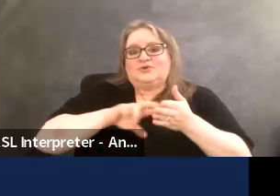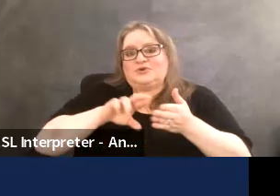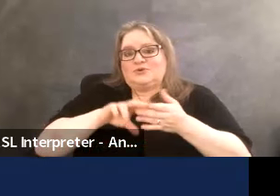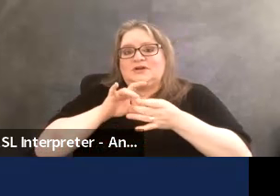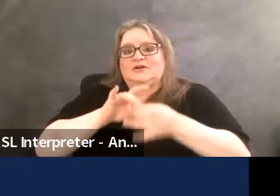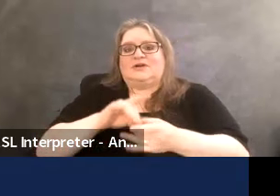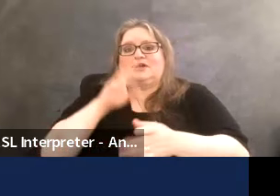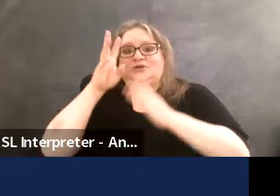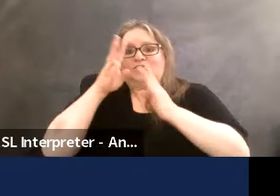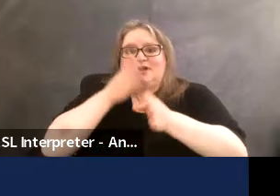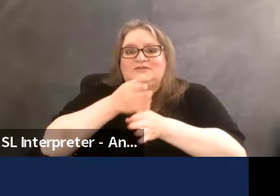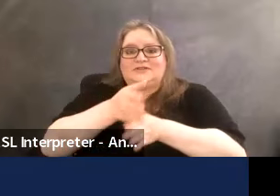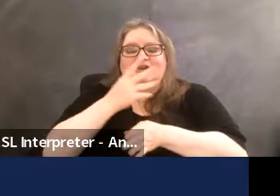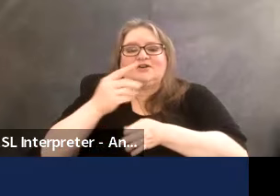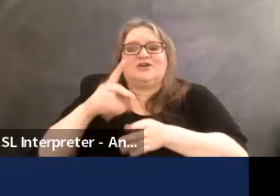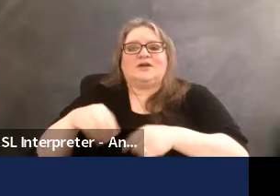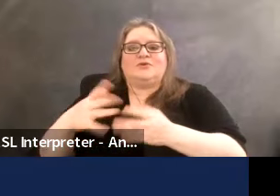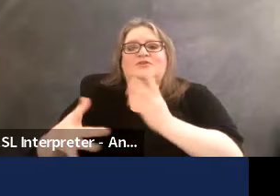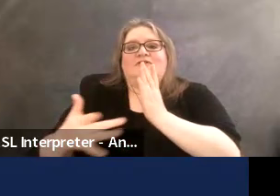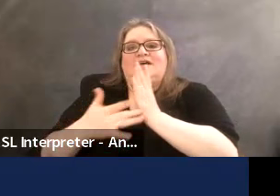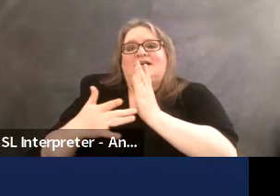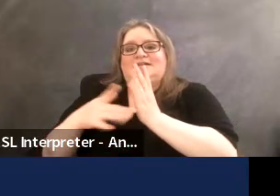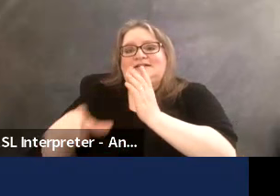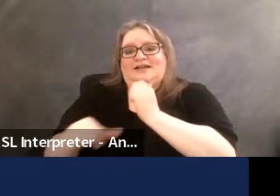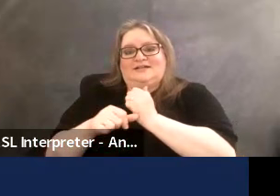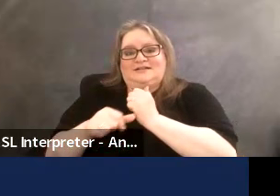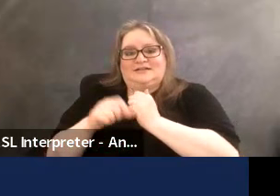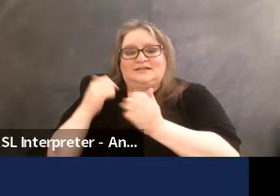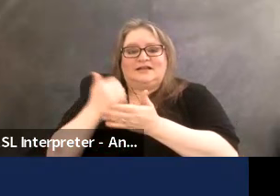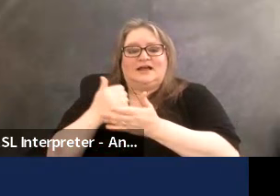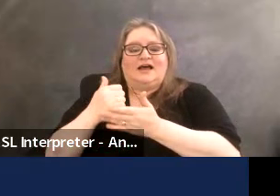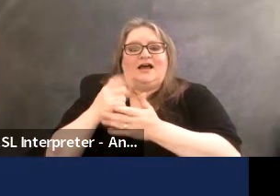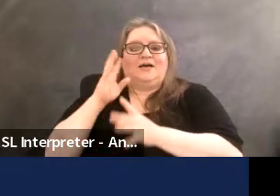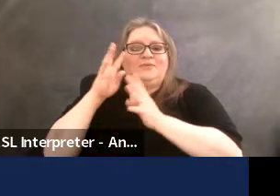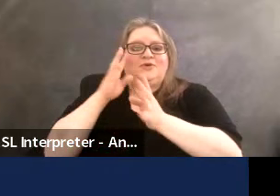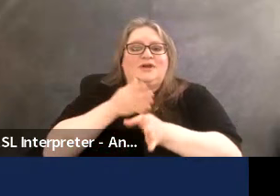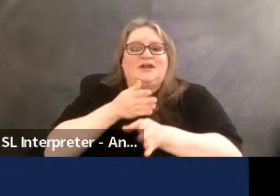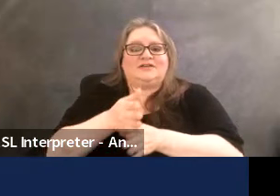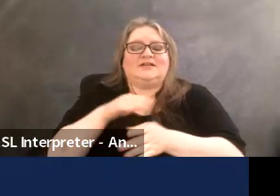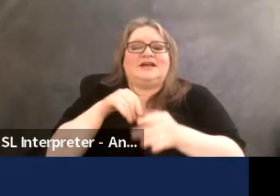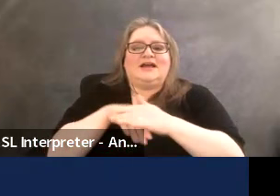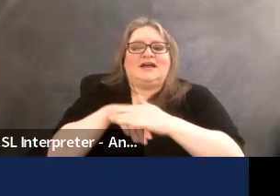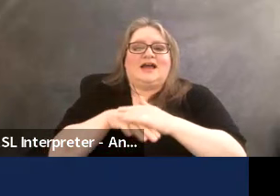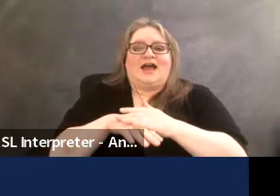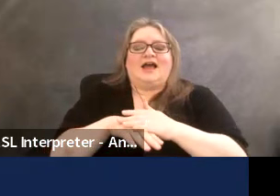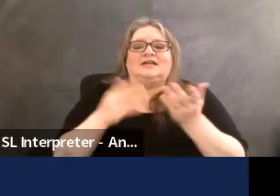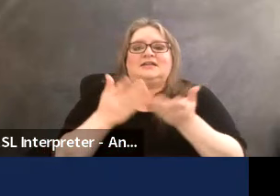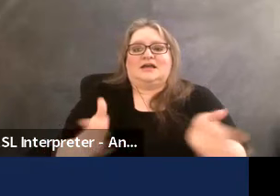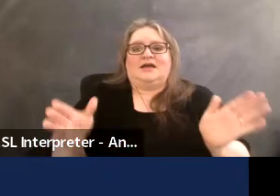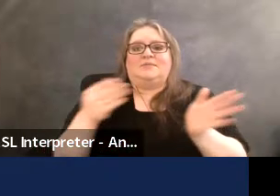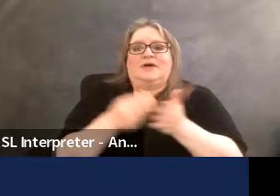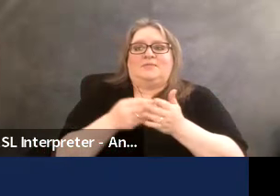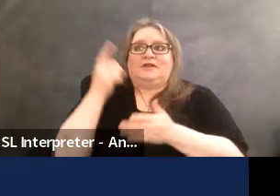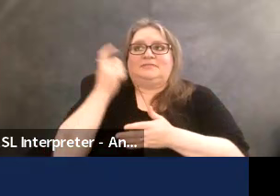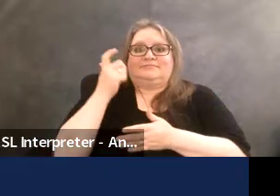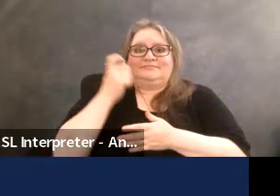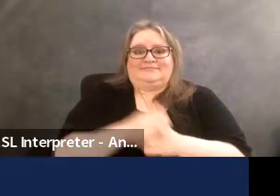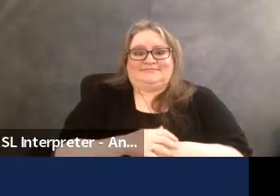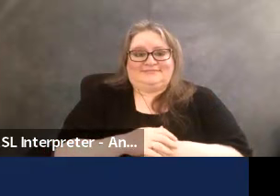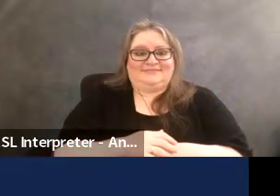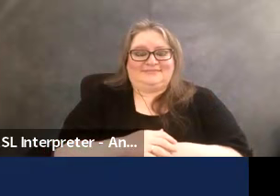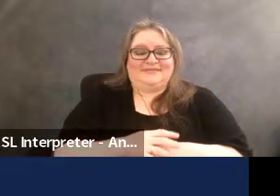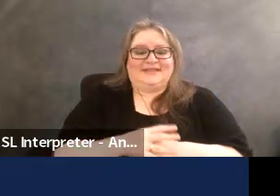creative sector, and provides technical assistance to help the creative sector access public grant funds. From fighting for